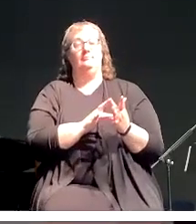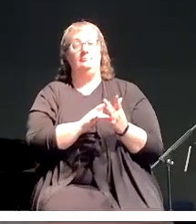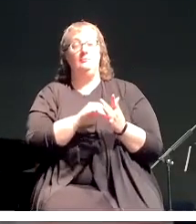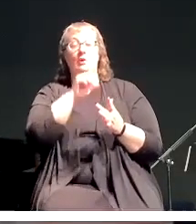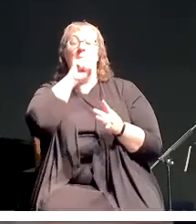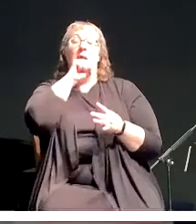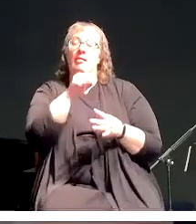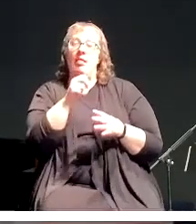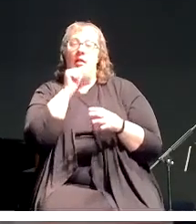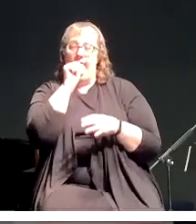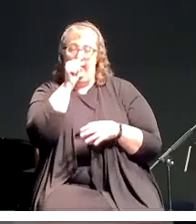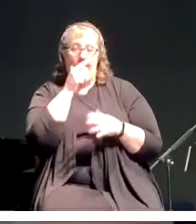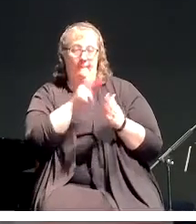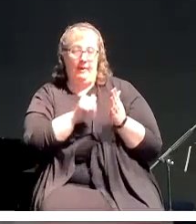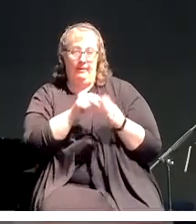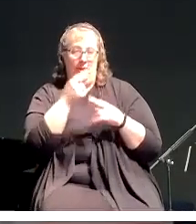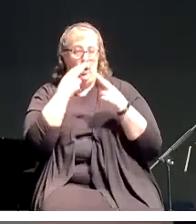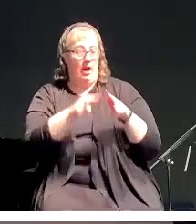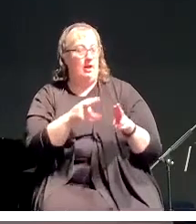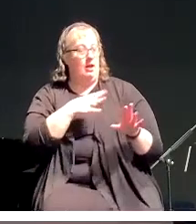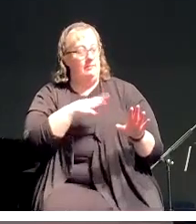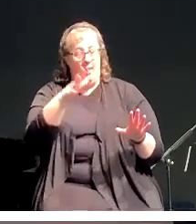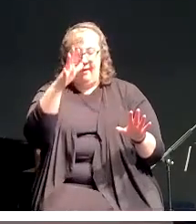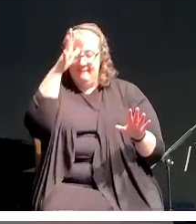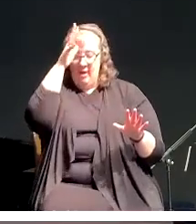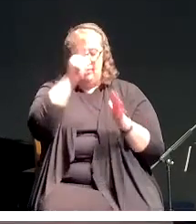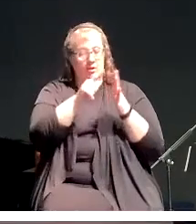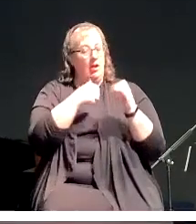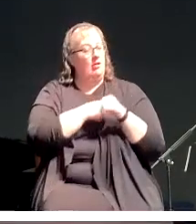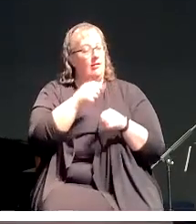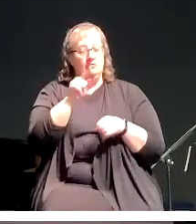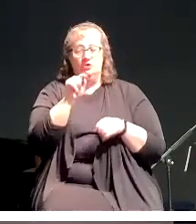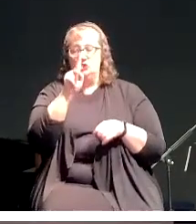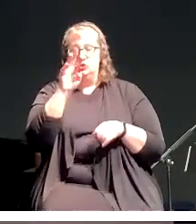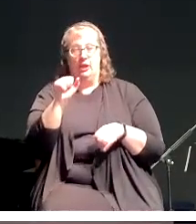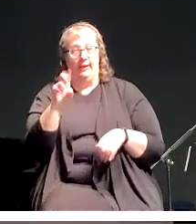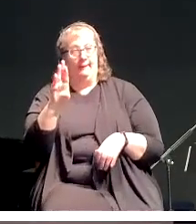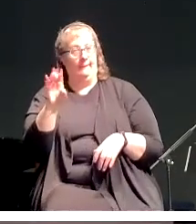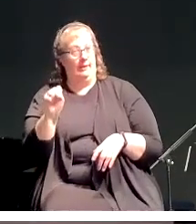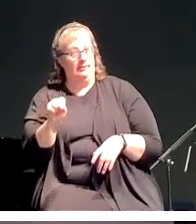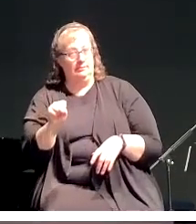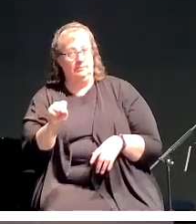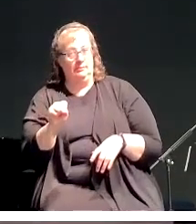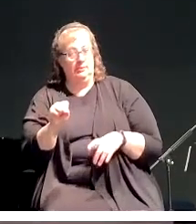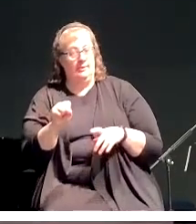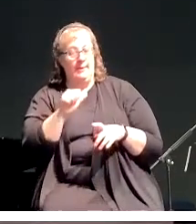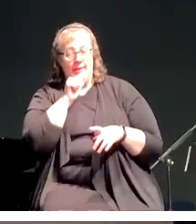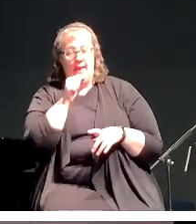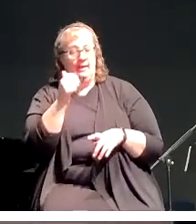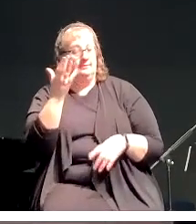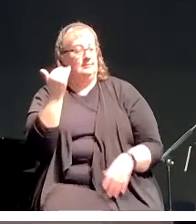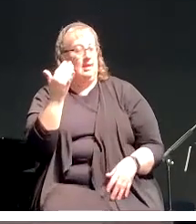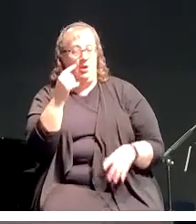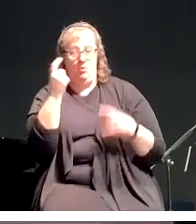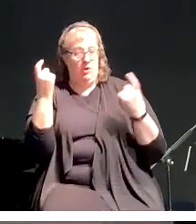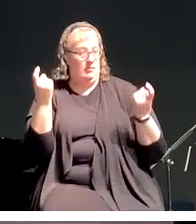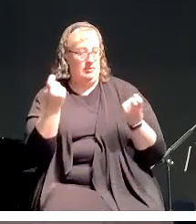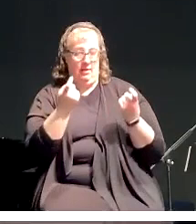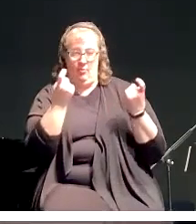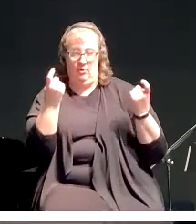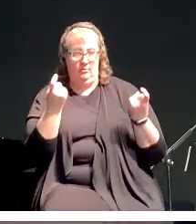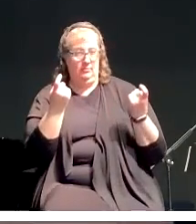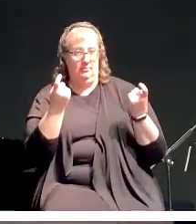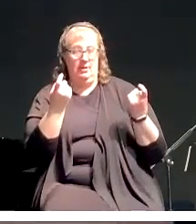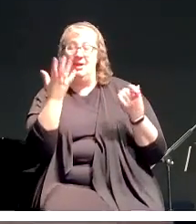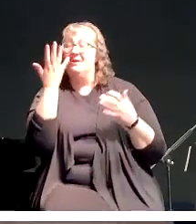butter eggs, and my father-in-law loves jelly beans like that's his thing, but that's not the reason we celebrate. That's not the reason